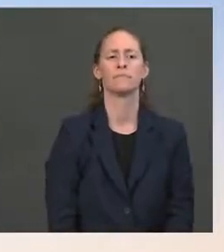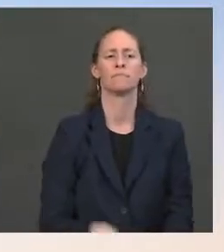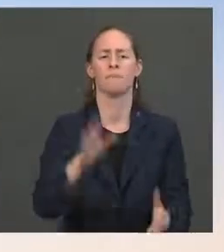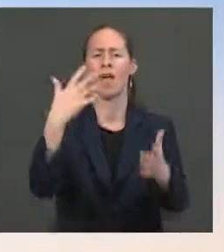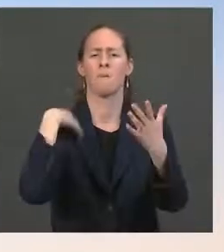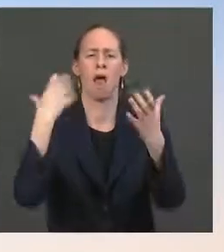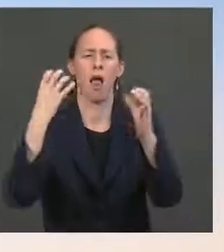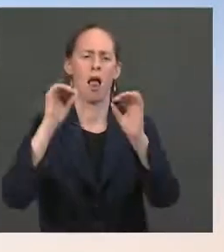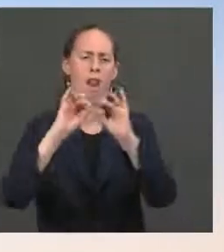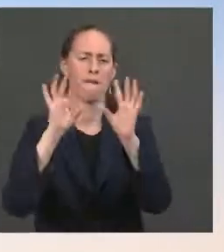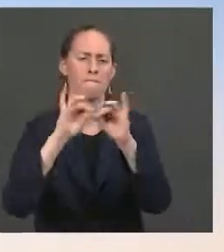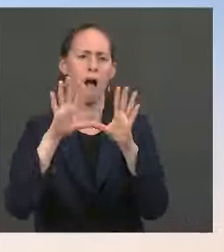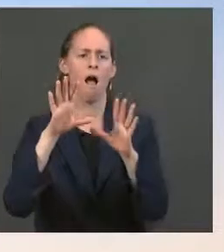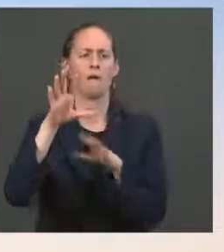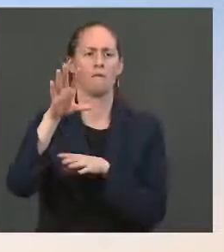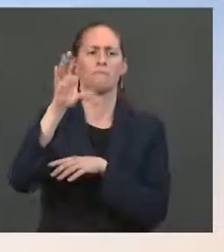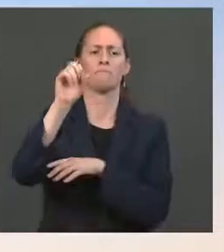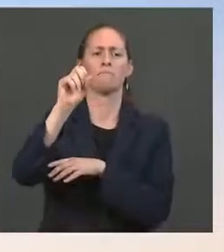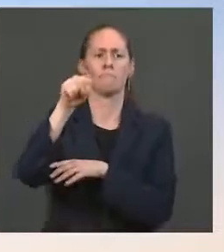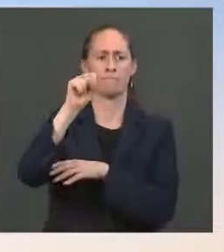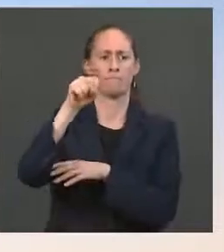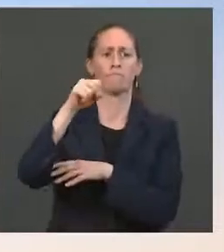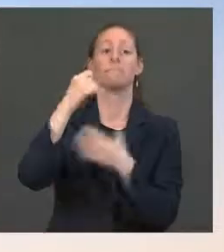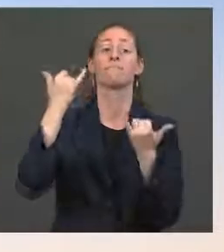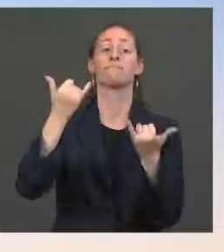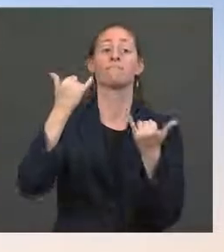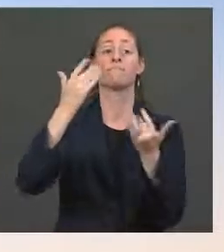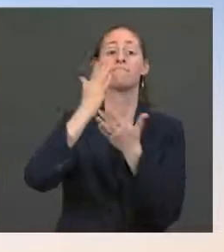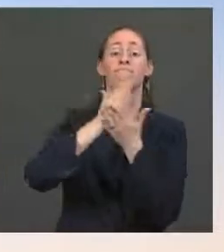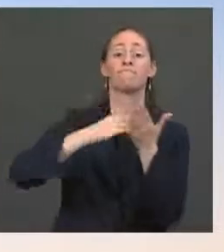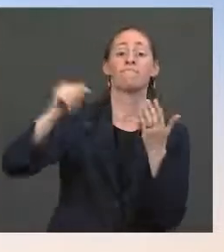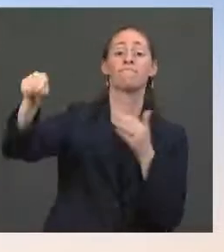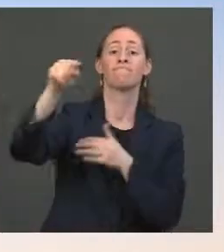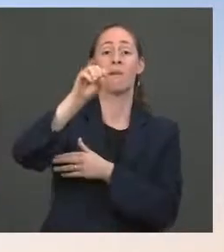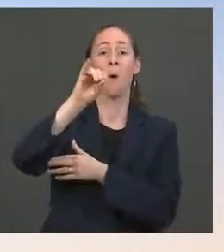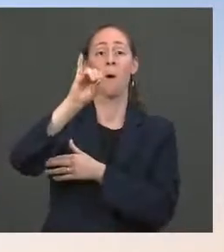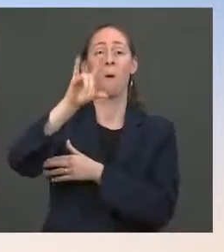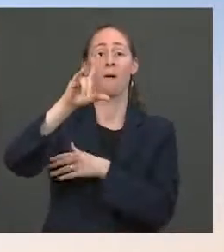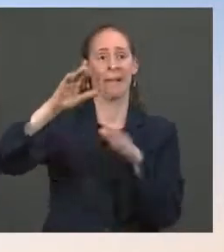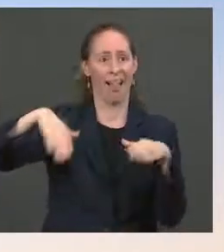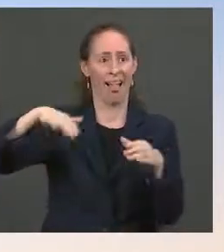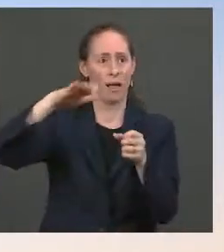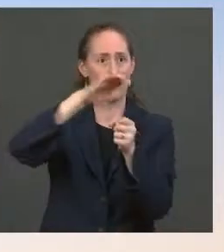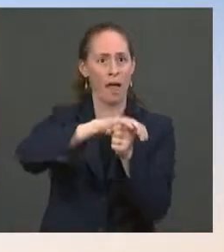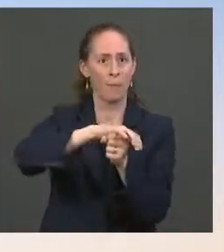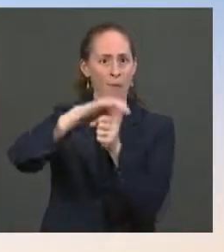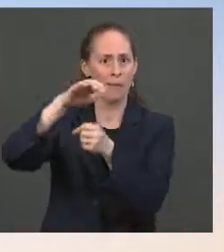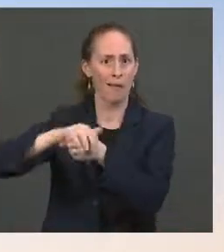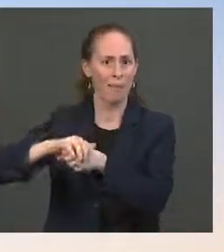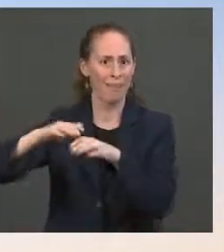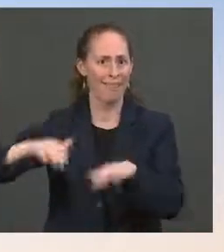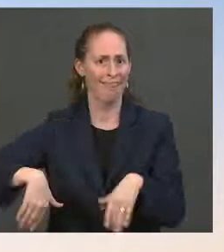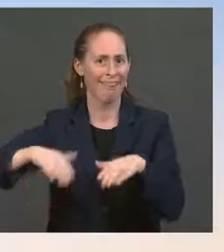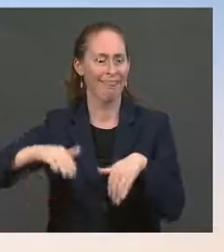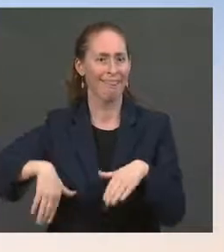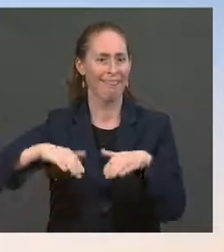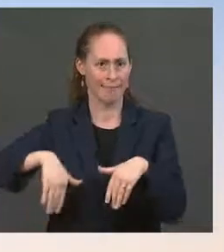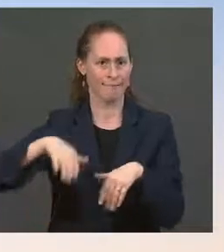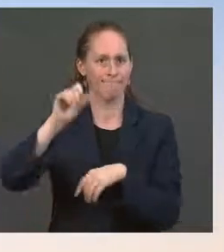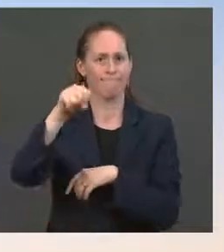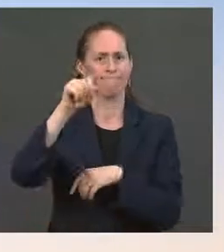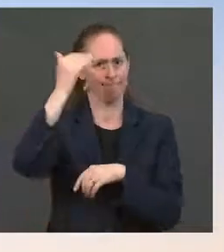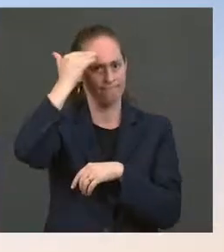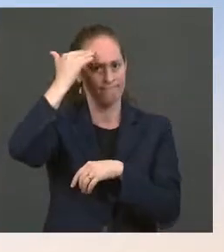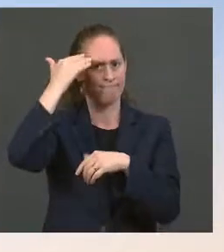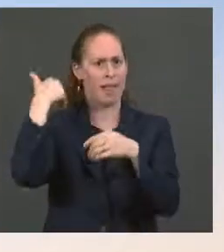are still ongoing. That has not changed. And obviously you referenced the ongoing litigation. Look, I think the president has